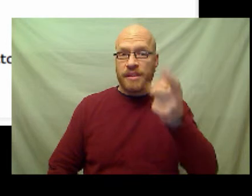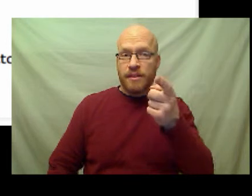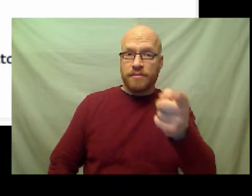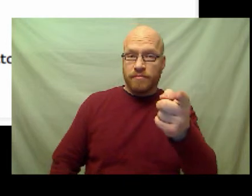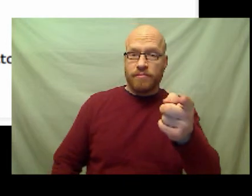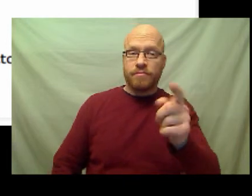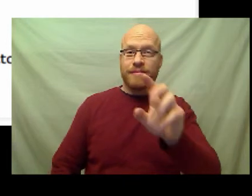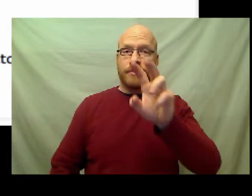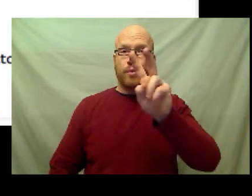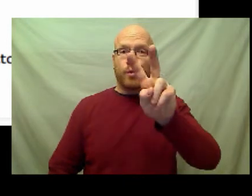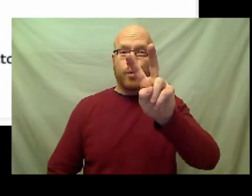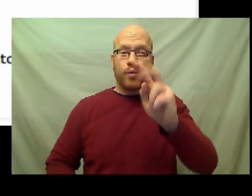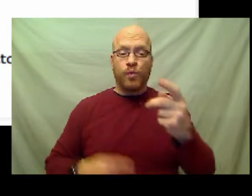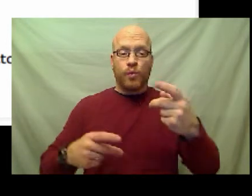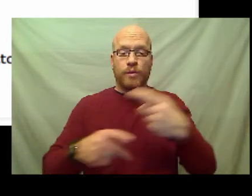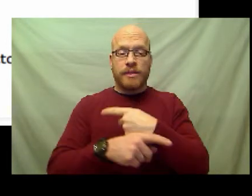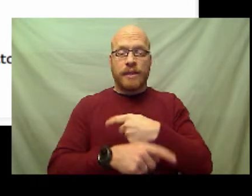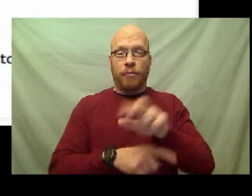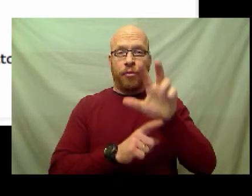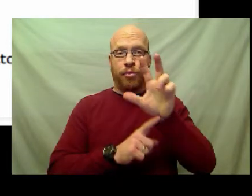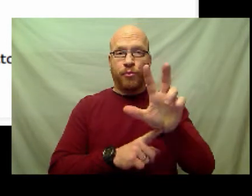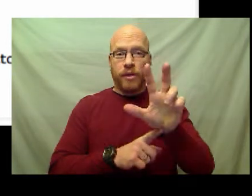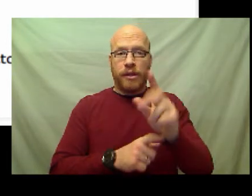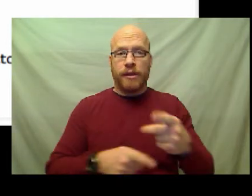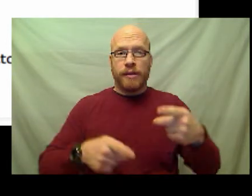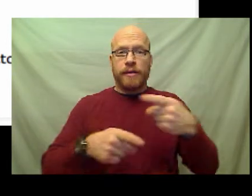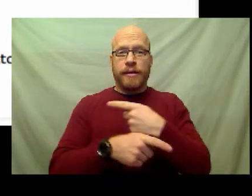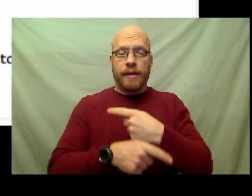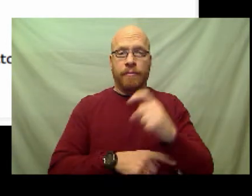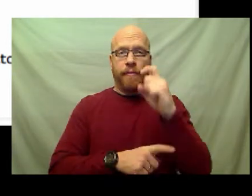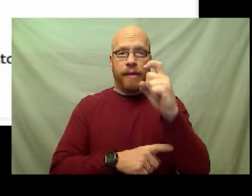Now it's 2 times 3 times x